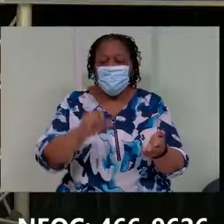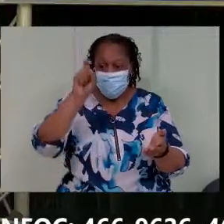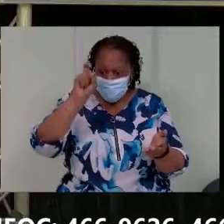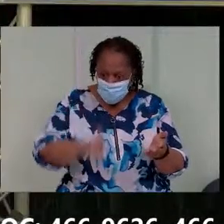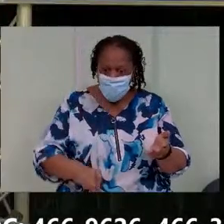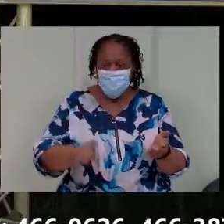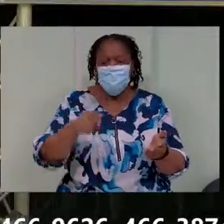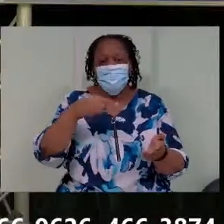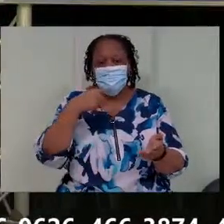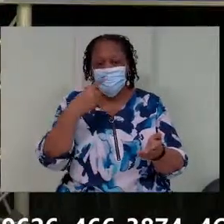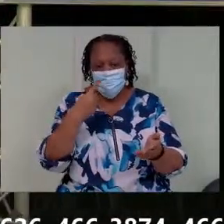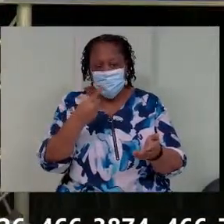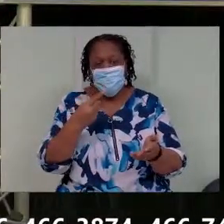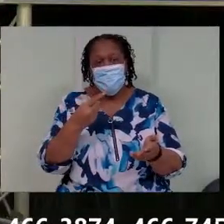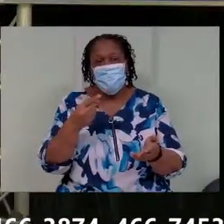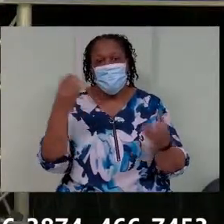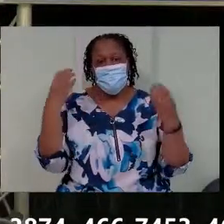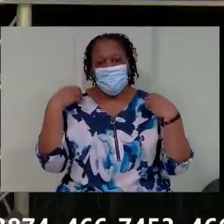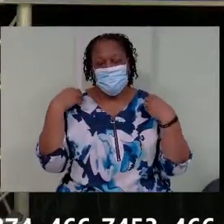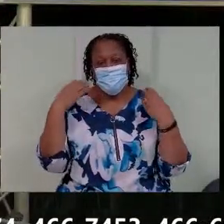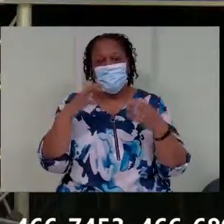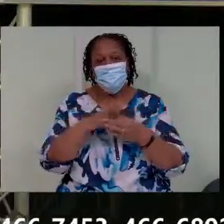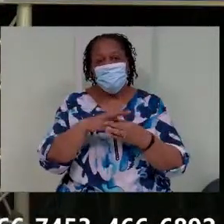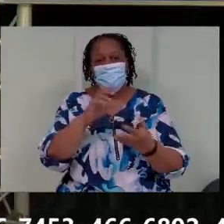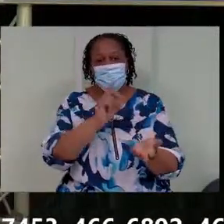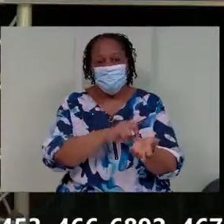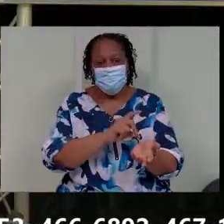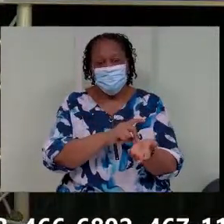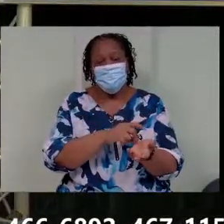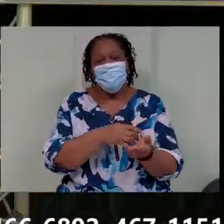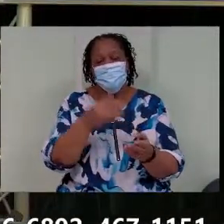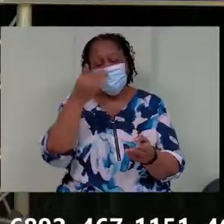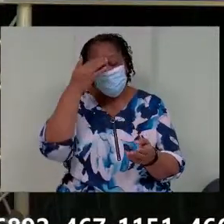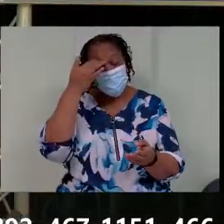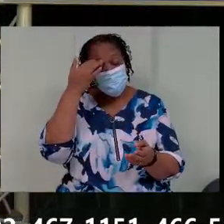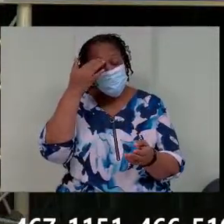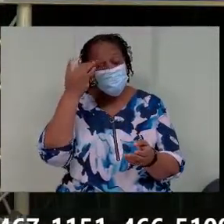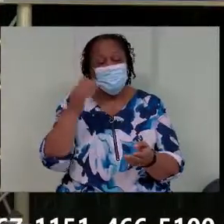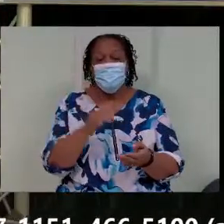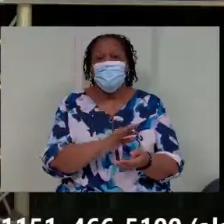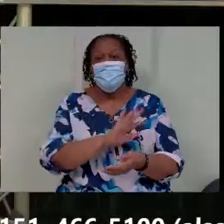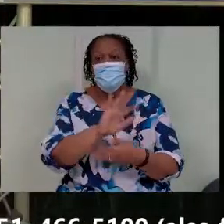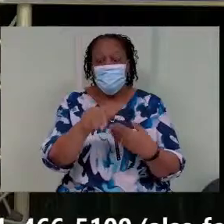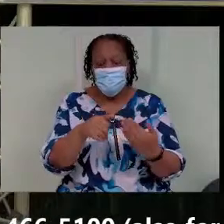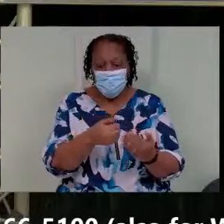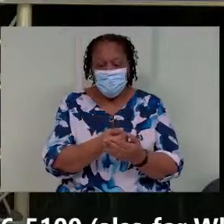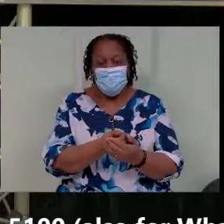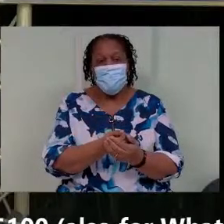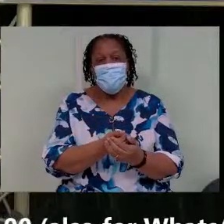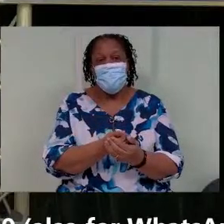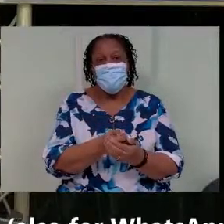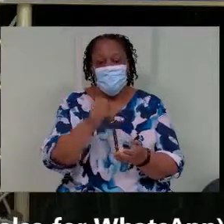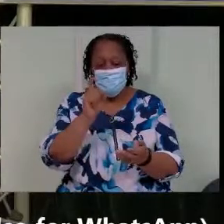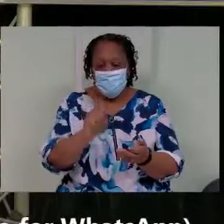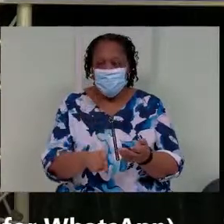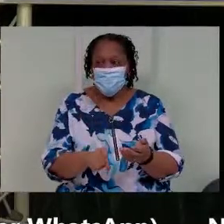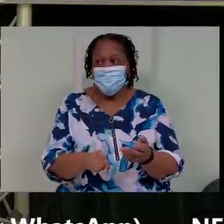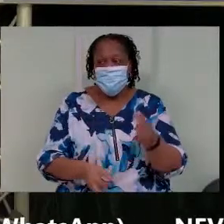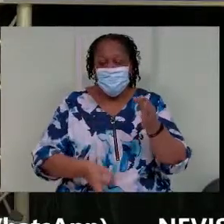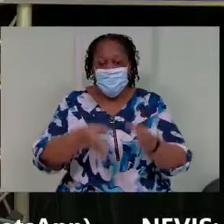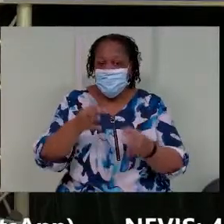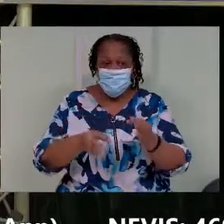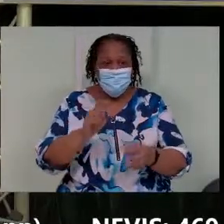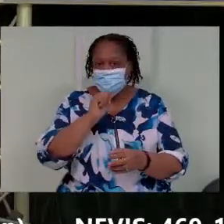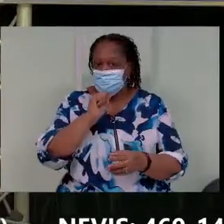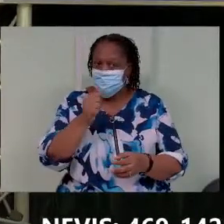Officer in accordance with Subregulation 1, the owner or operator of the private medical lab